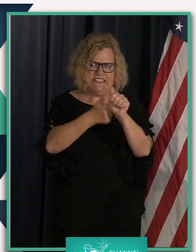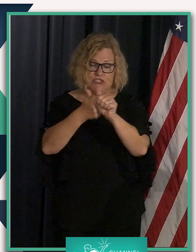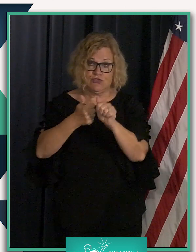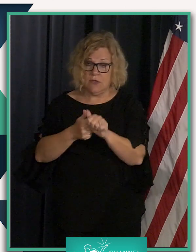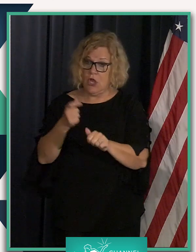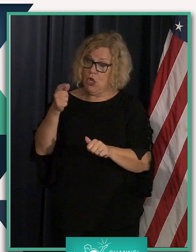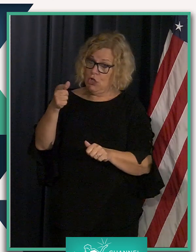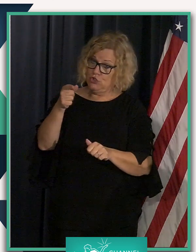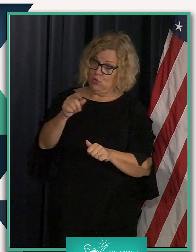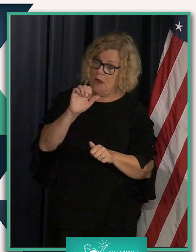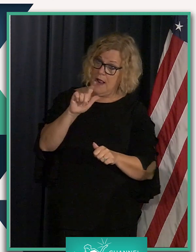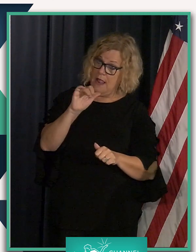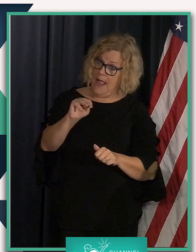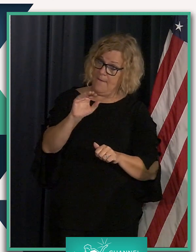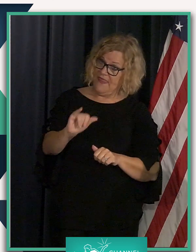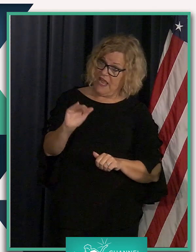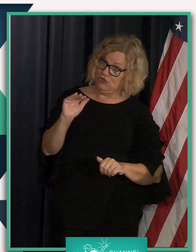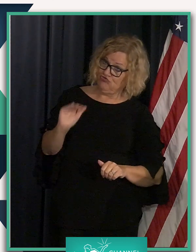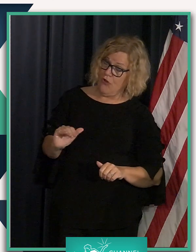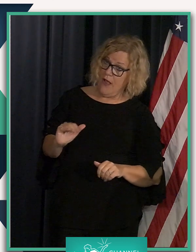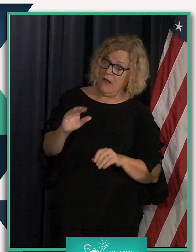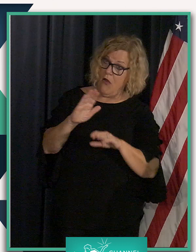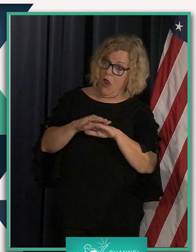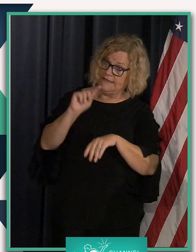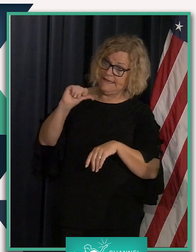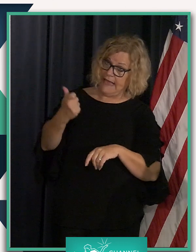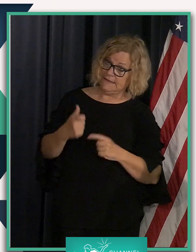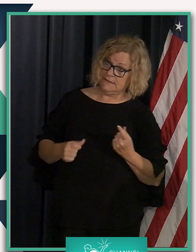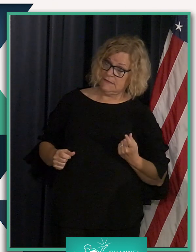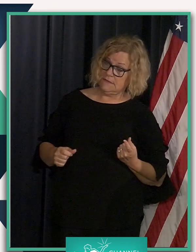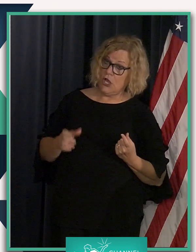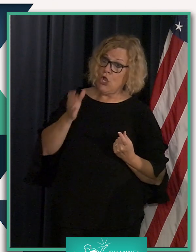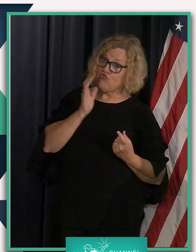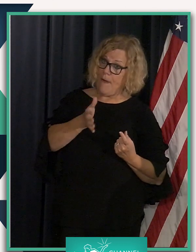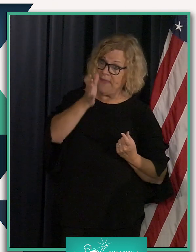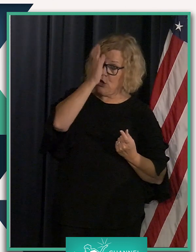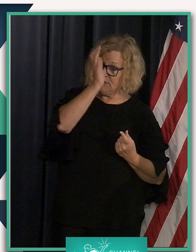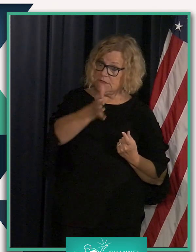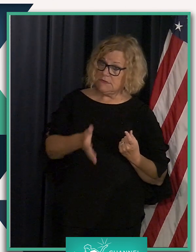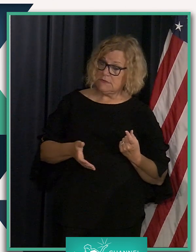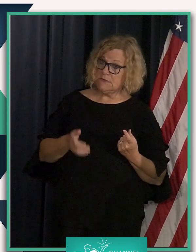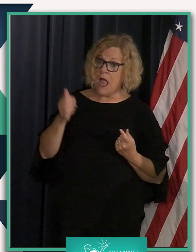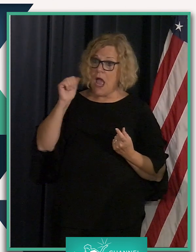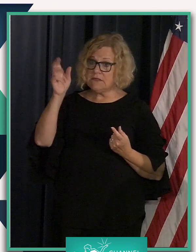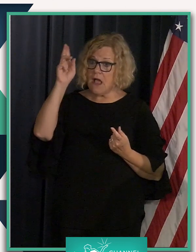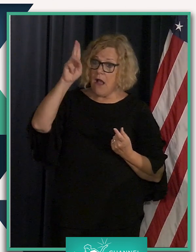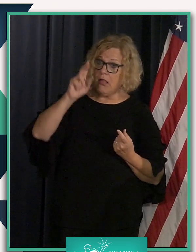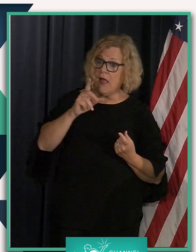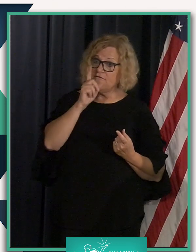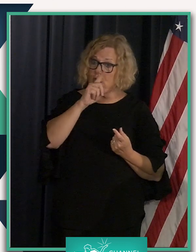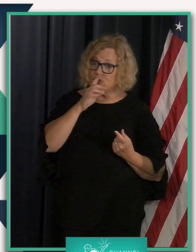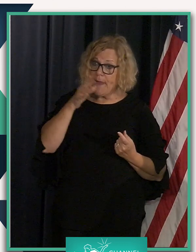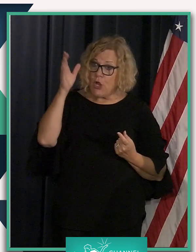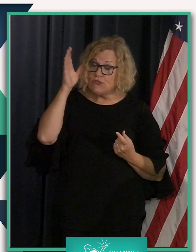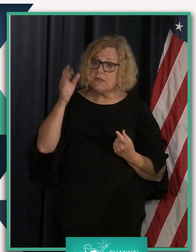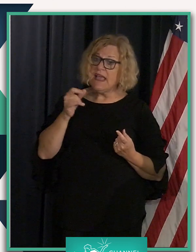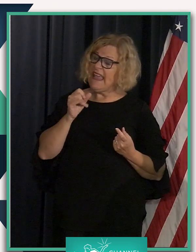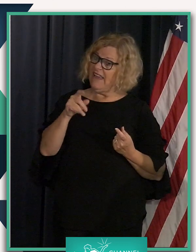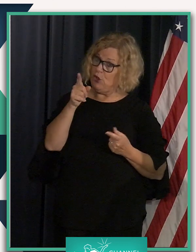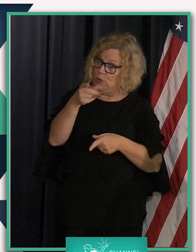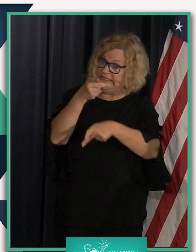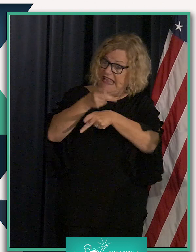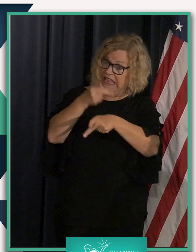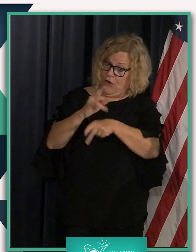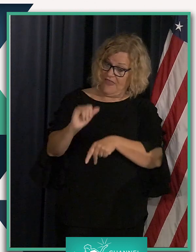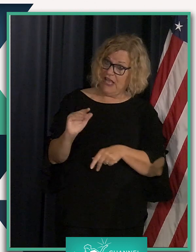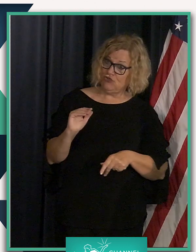do you claim that child on your taxes? Could be grandparents, could be aunts or uncles, foster parents. If you are taking